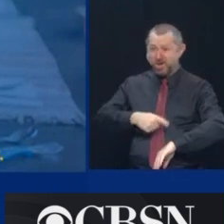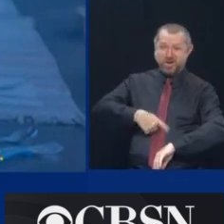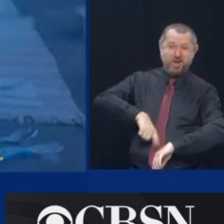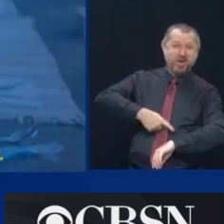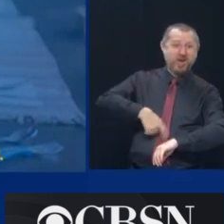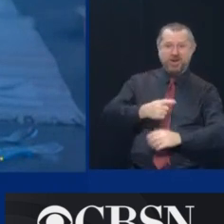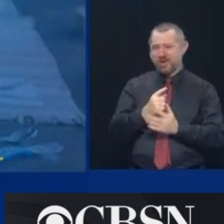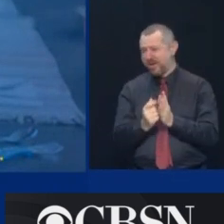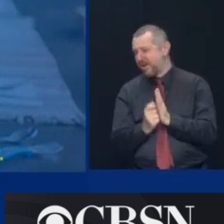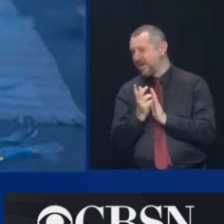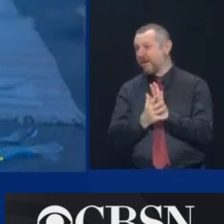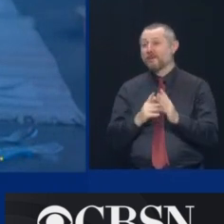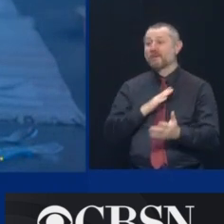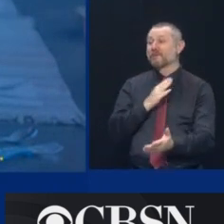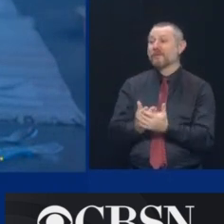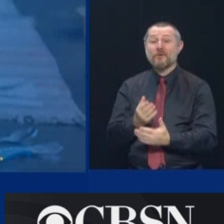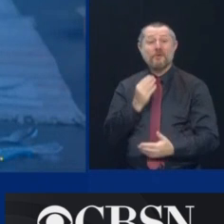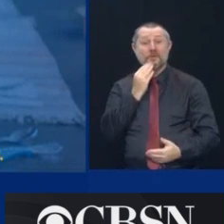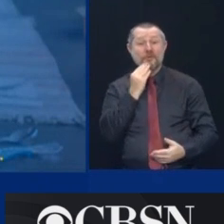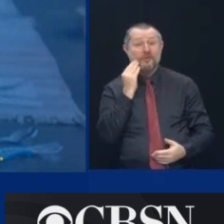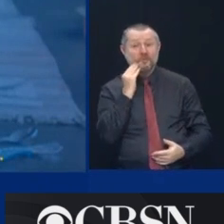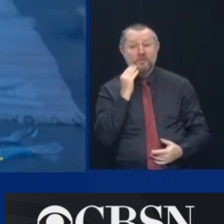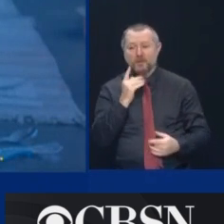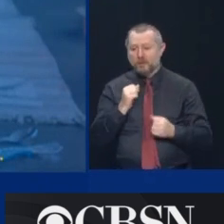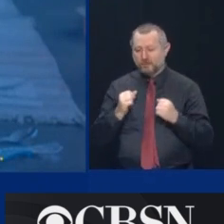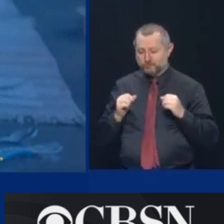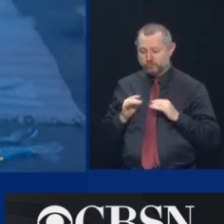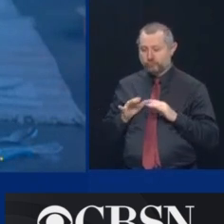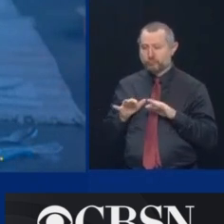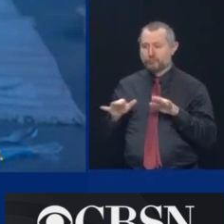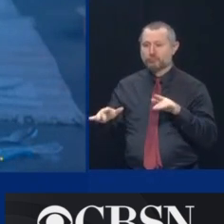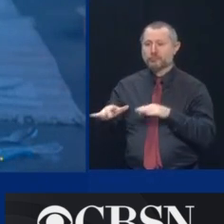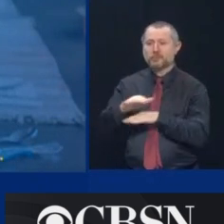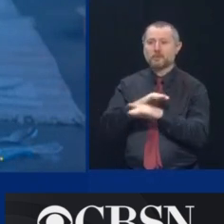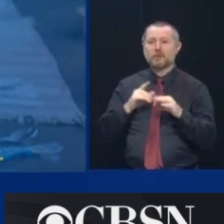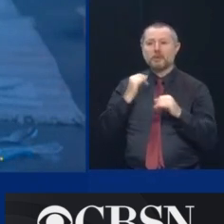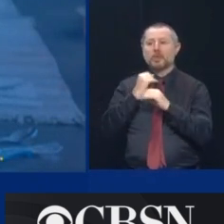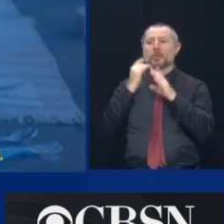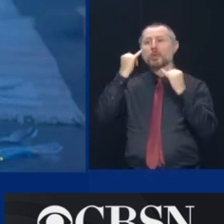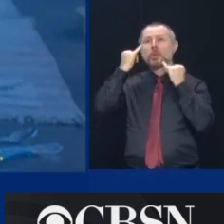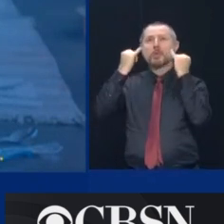up home in front of people who she can infect.